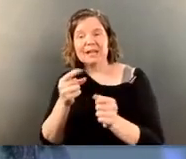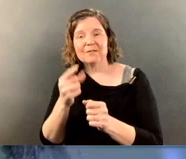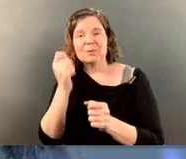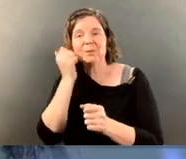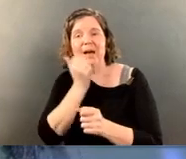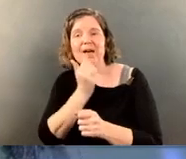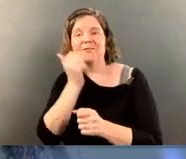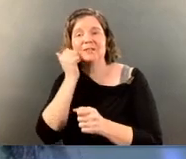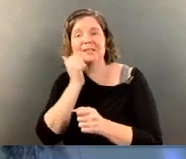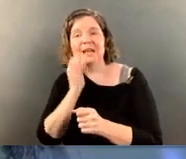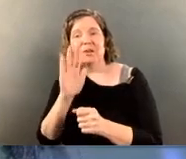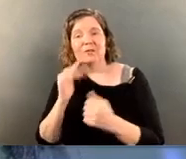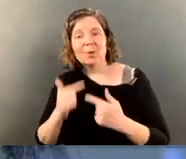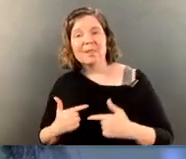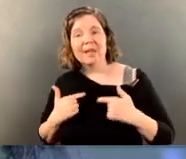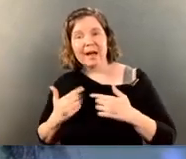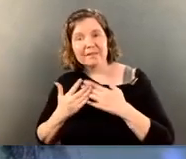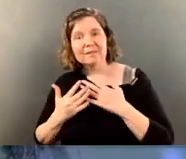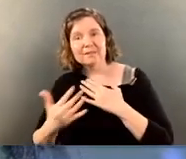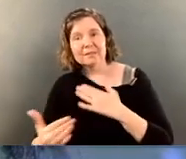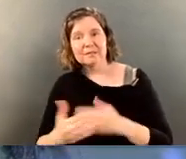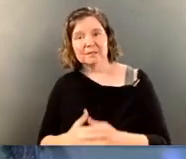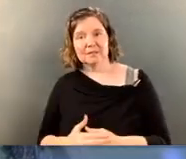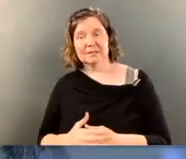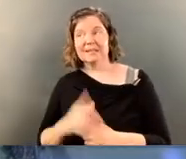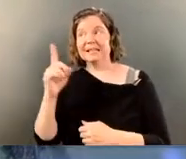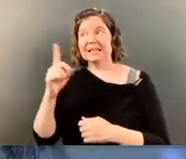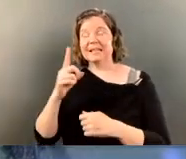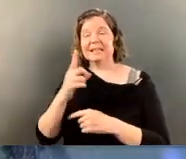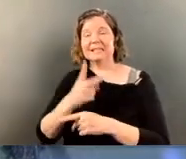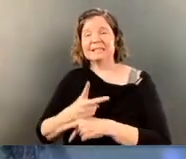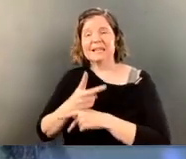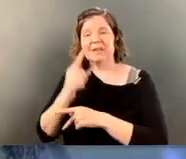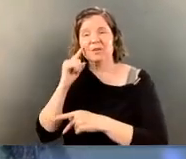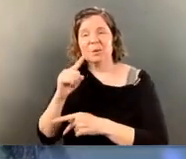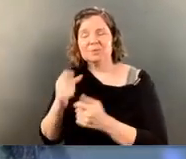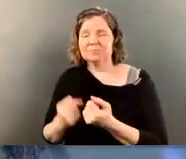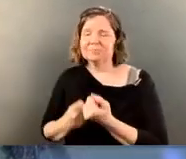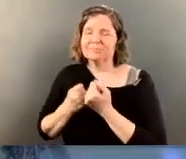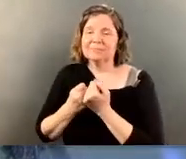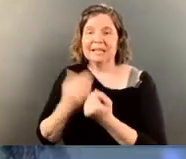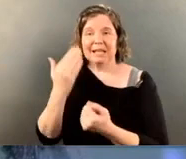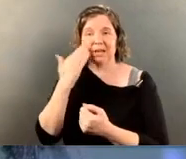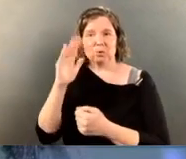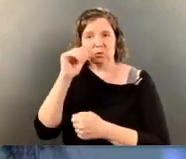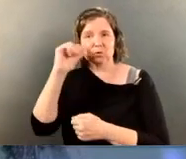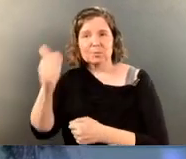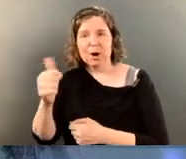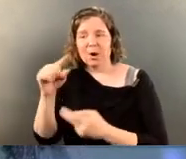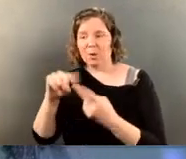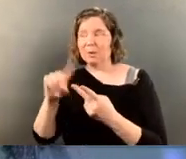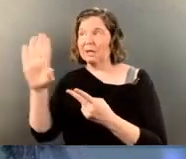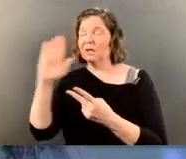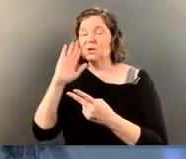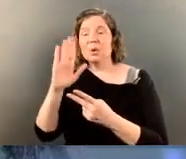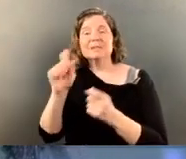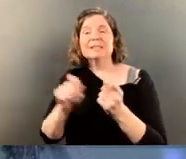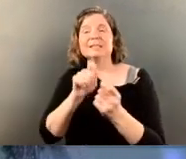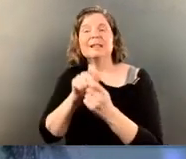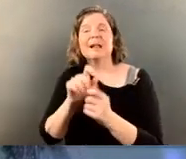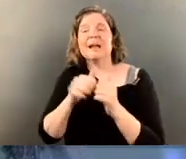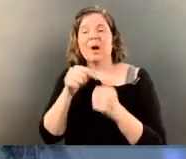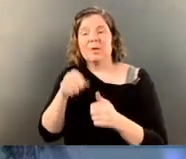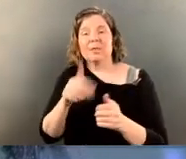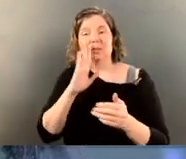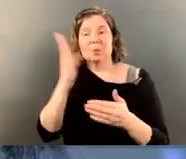every single day of your life. He's carrying you. He's the one who knows about your tomorrow. He's the one that knows exactly how